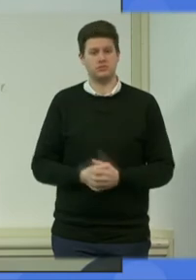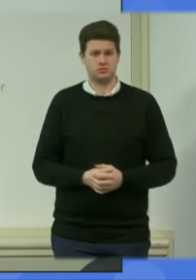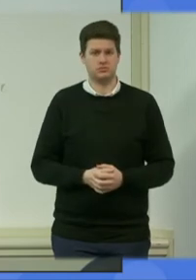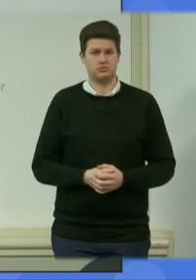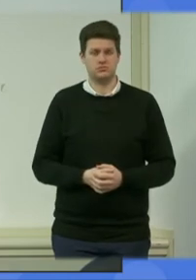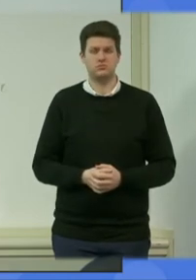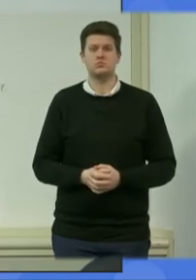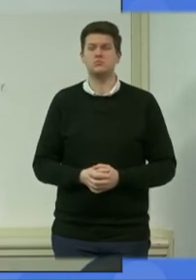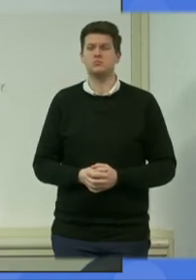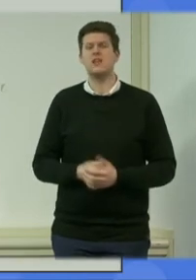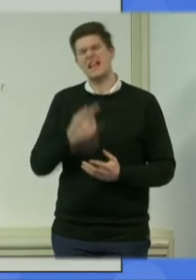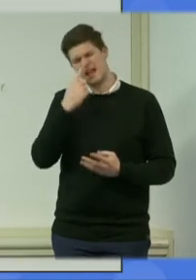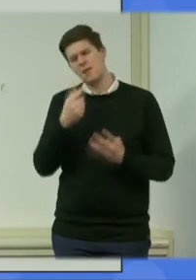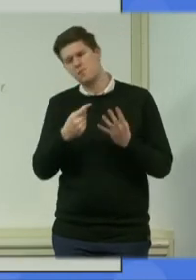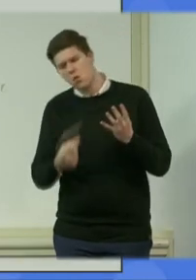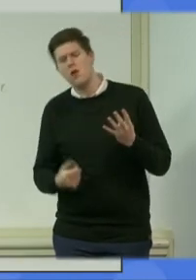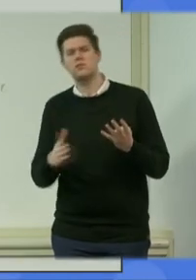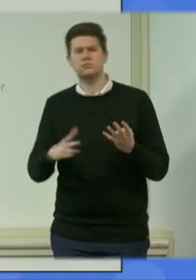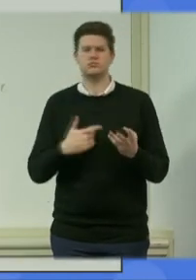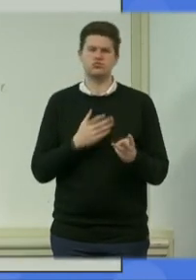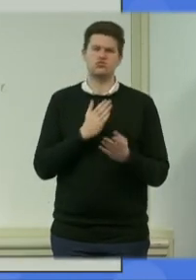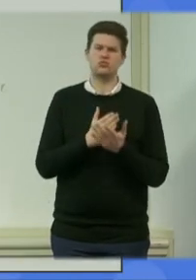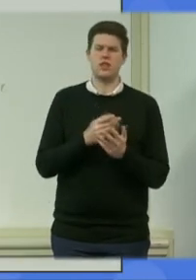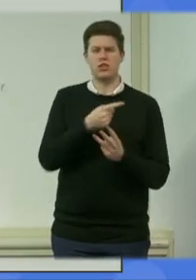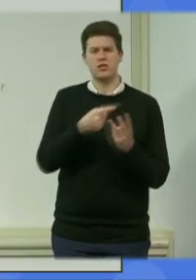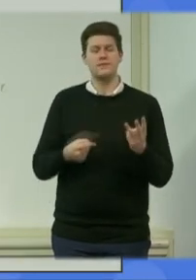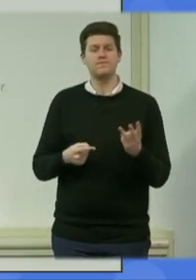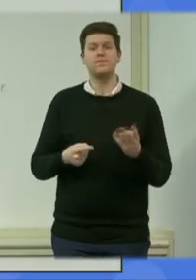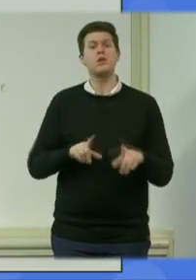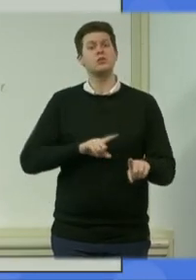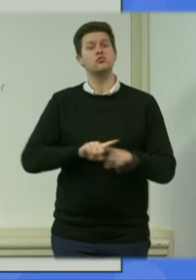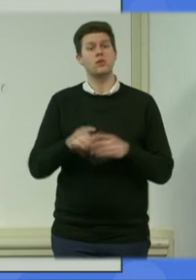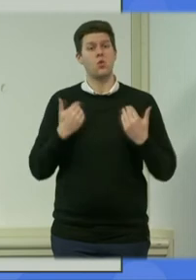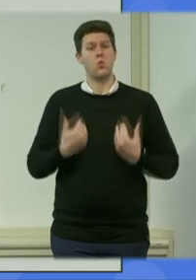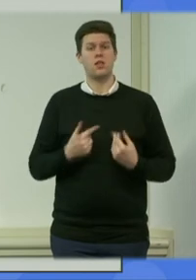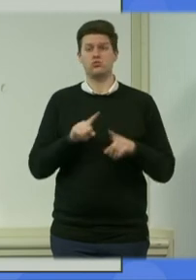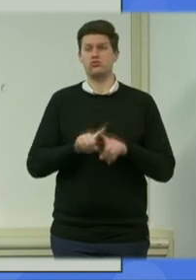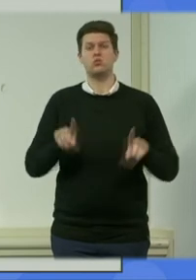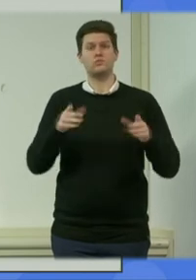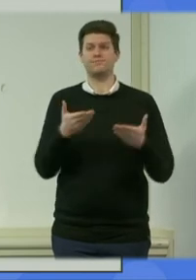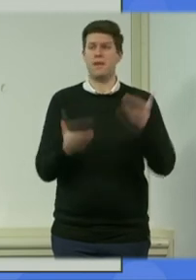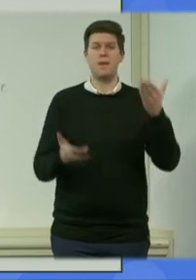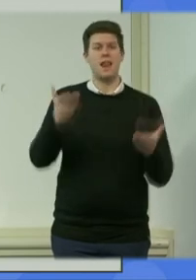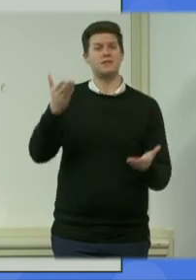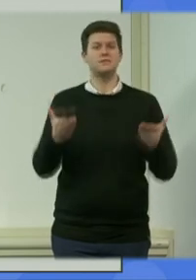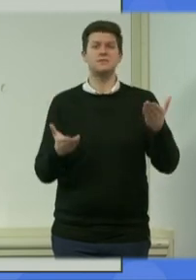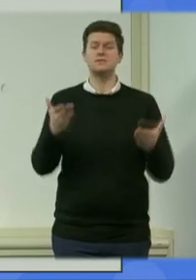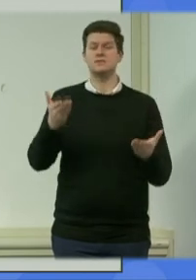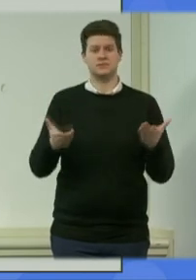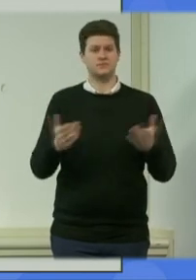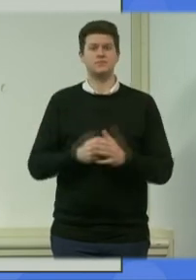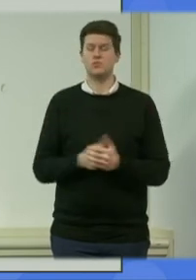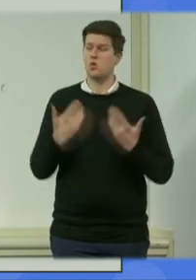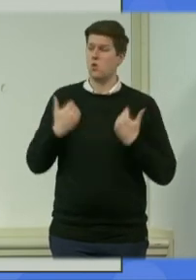from our point of view. So one is to redistribute. You've heard a bit about that already today. To take money from people or businesses who have